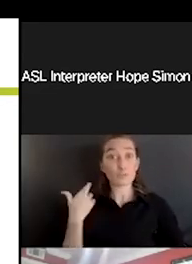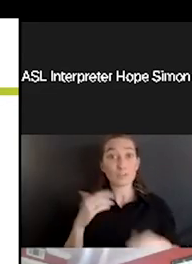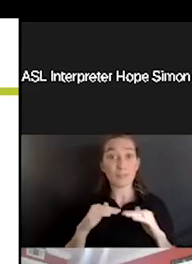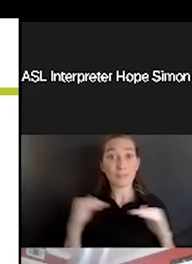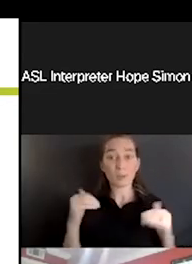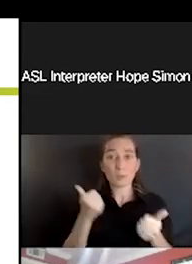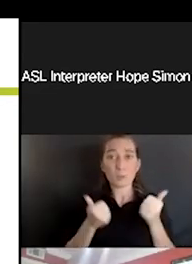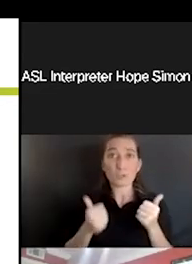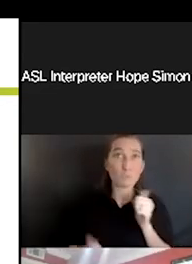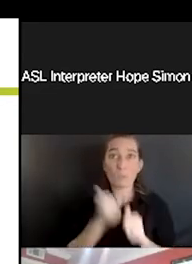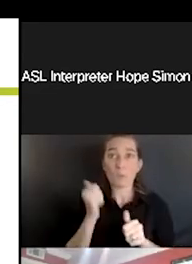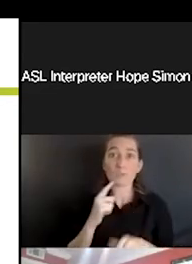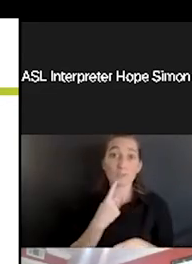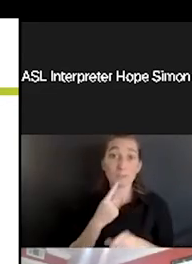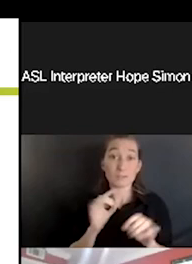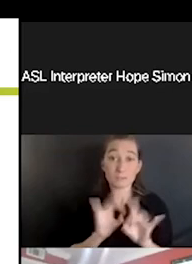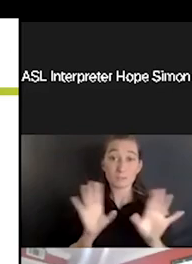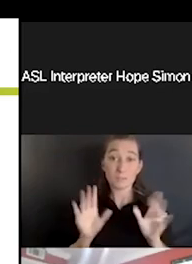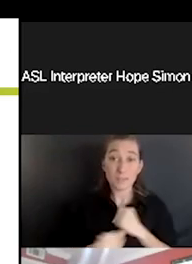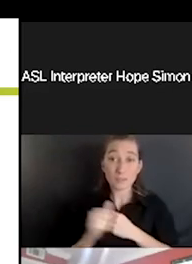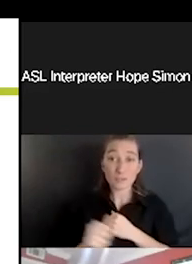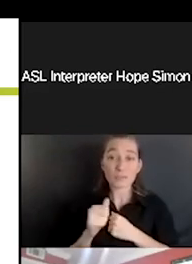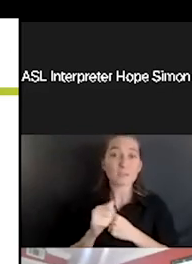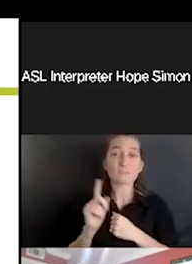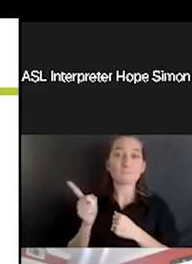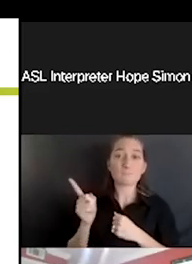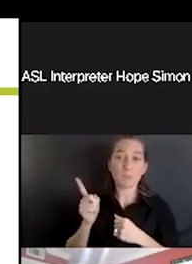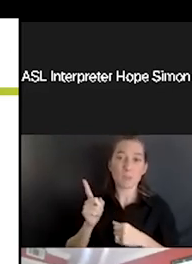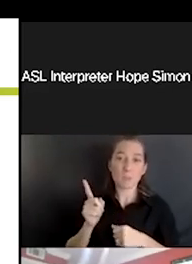dangerous, those are, at least to our current knowledge, those are not it.